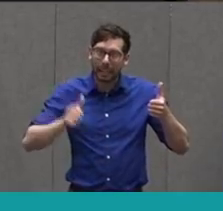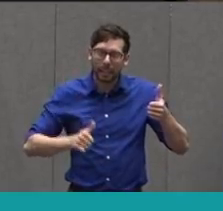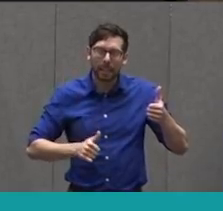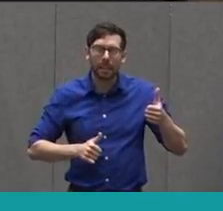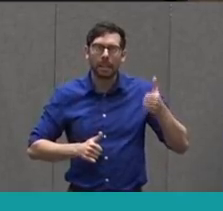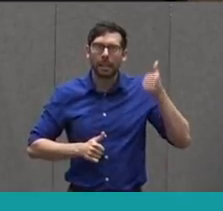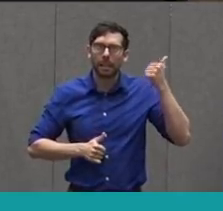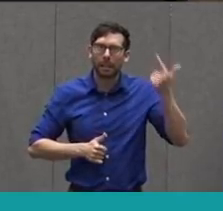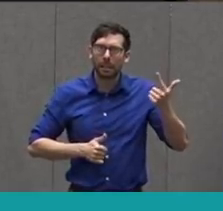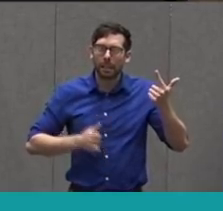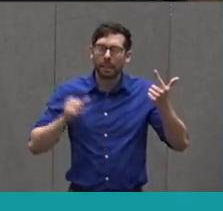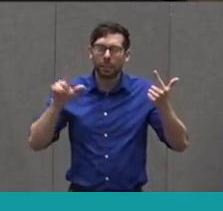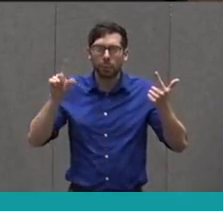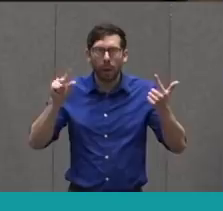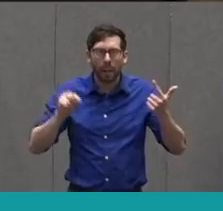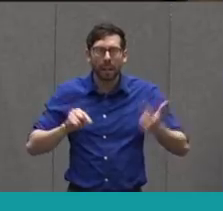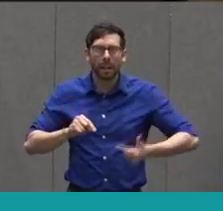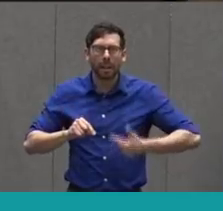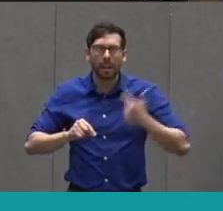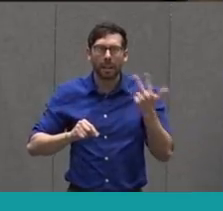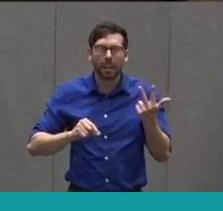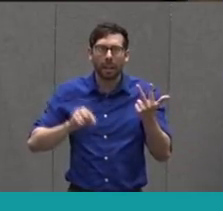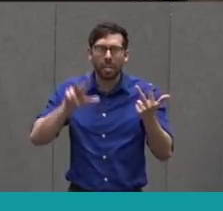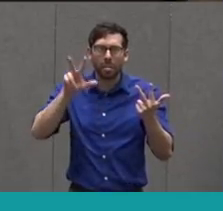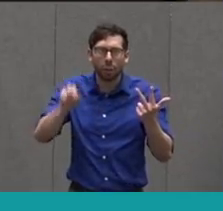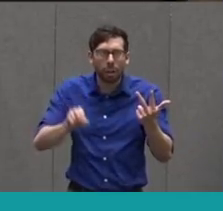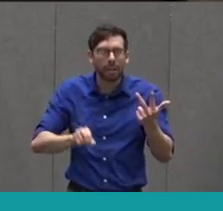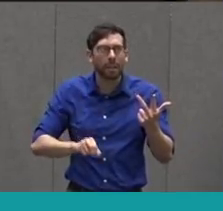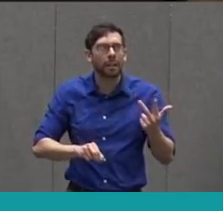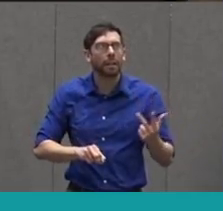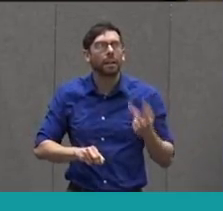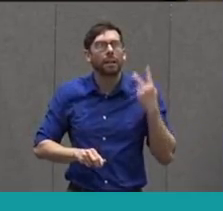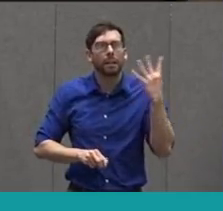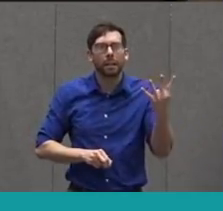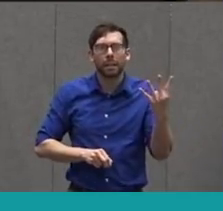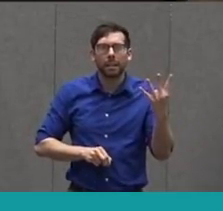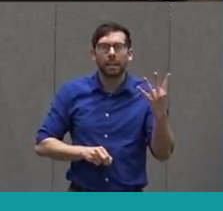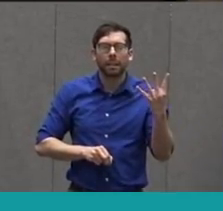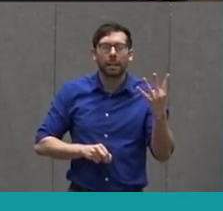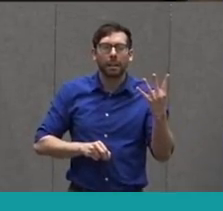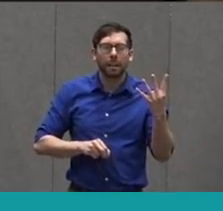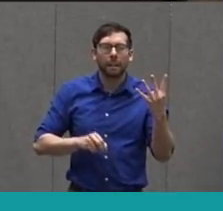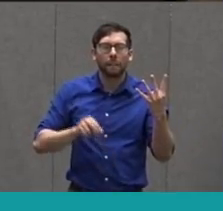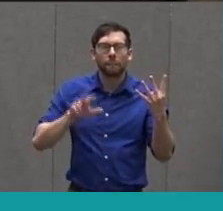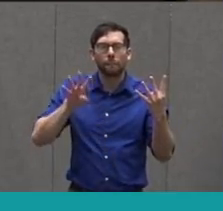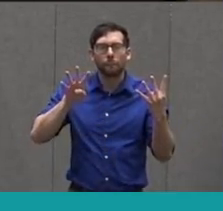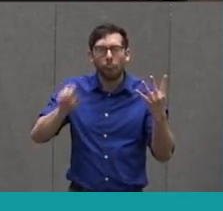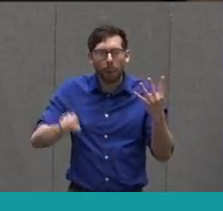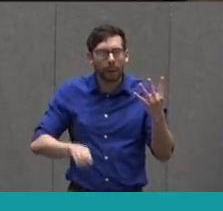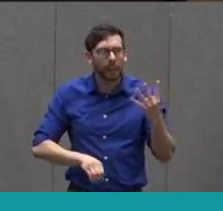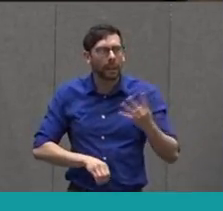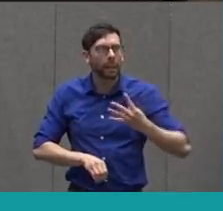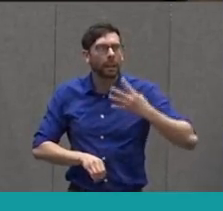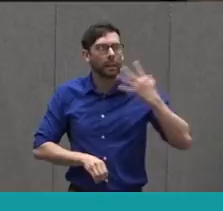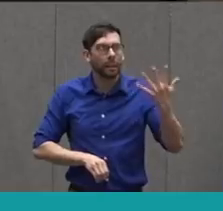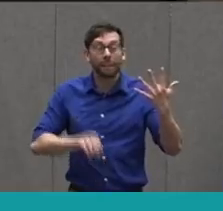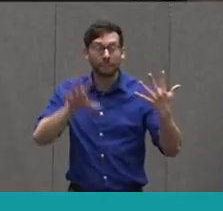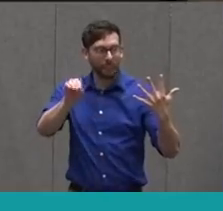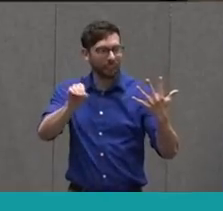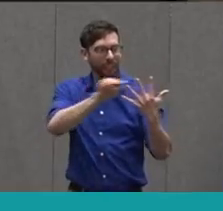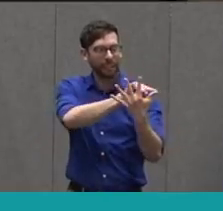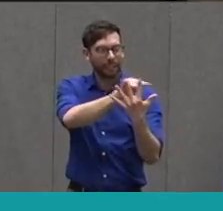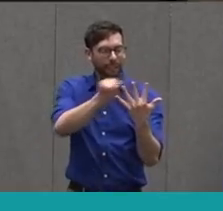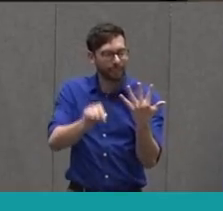30, 40, 50. So I have 5 tens in that